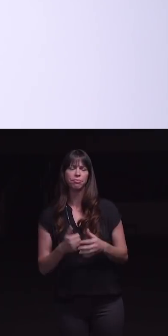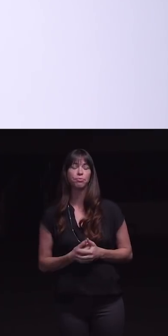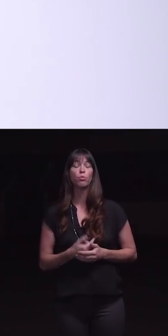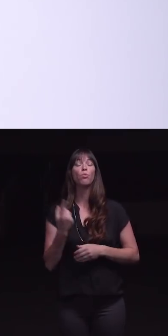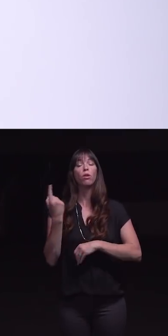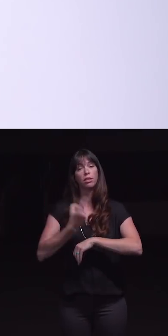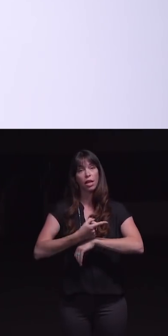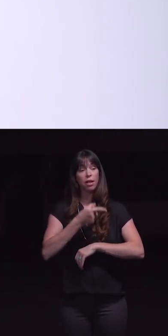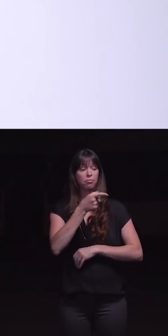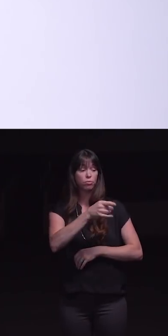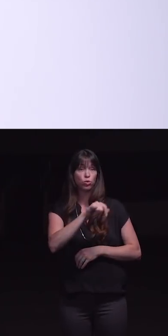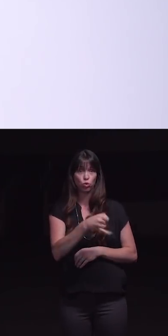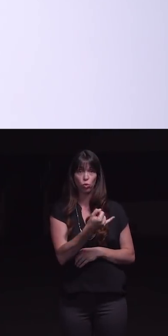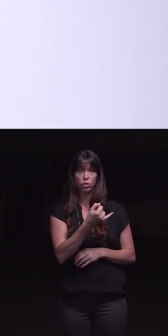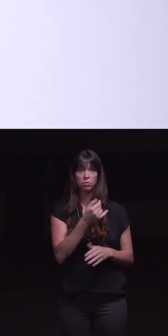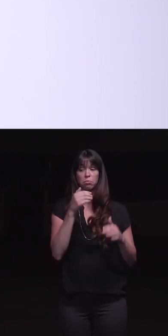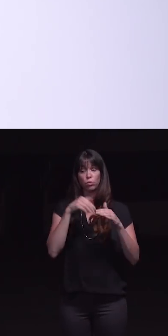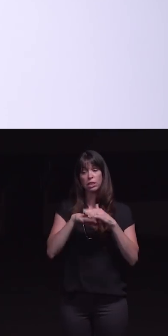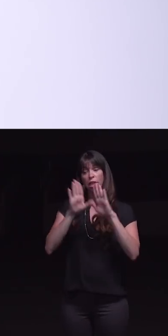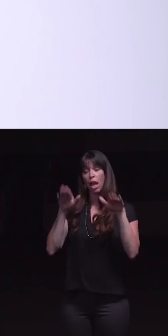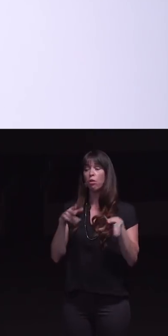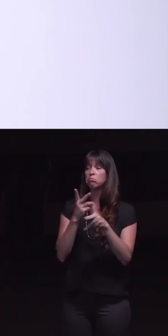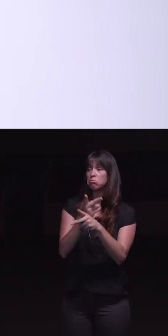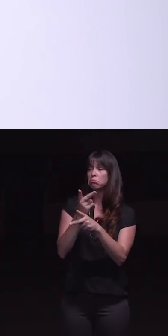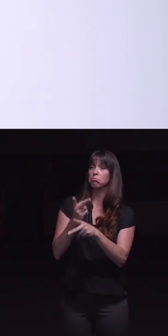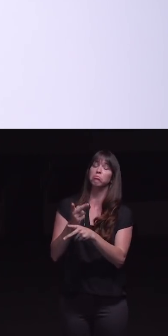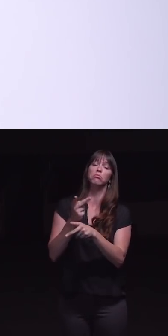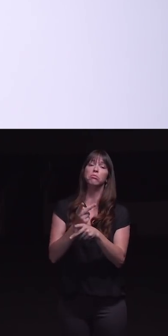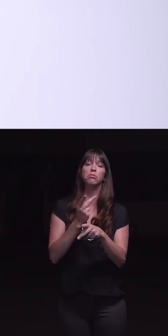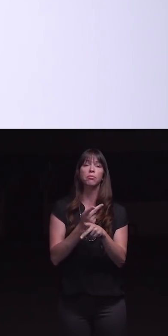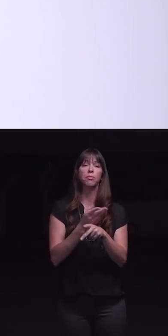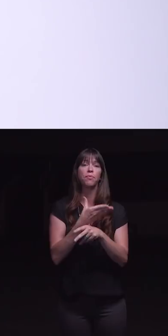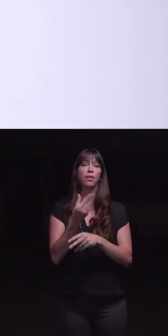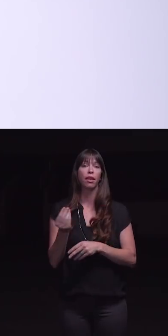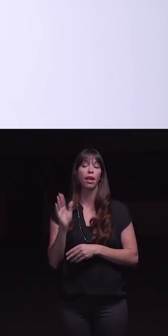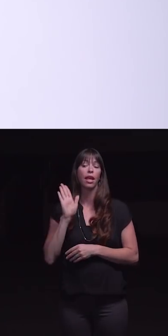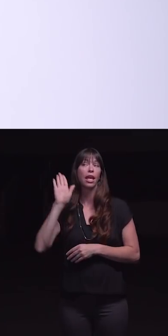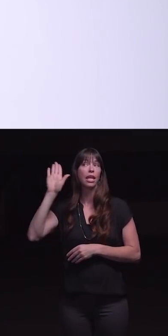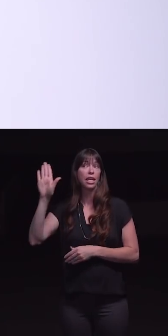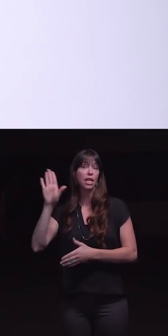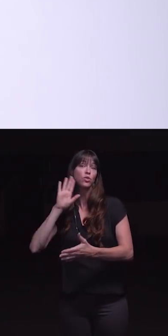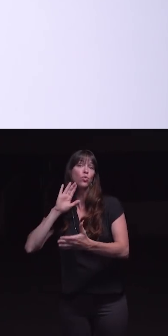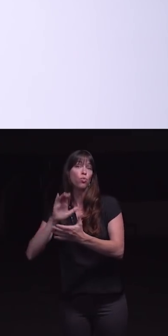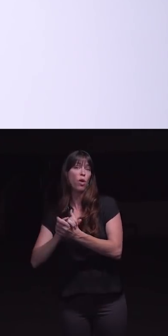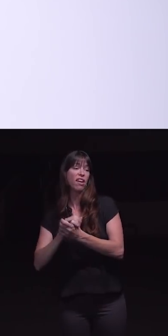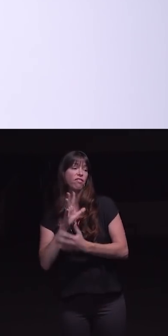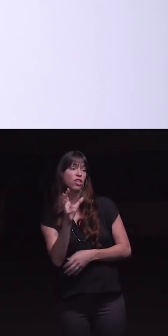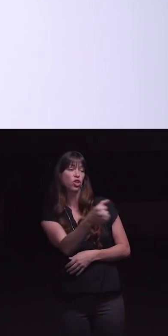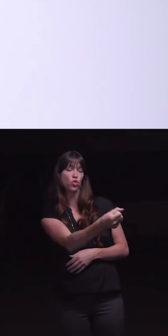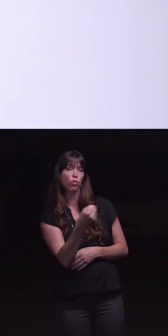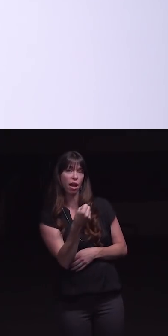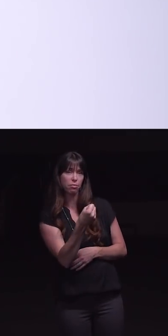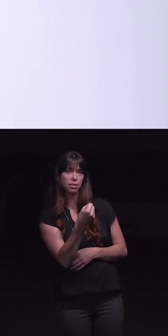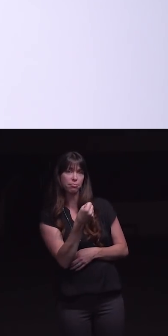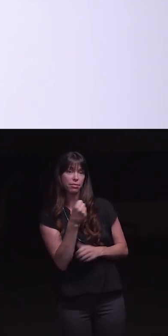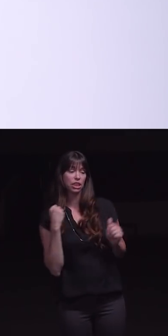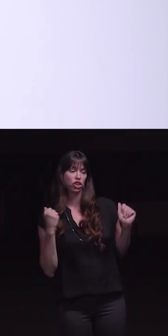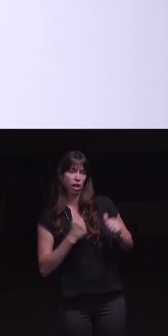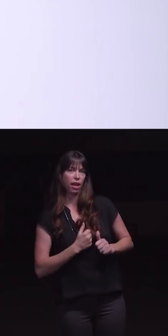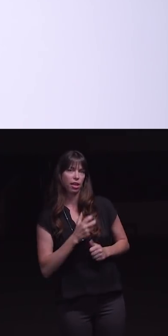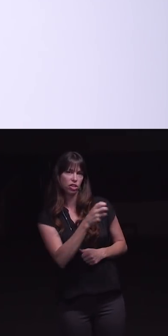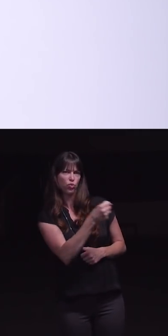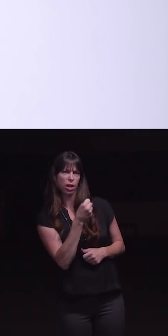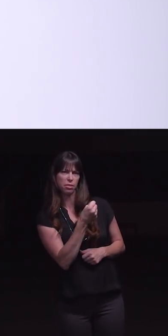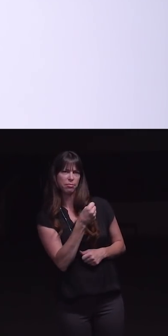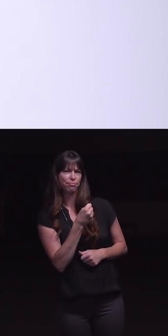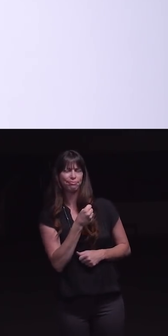day, Joseph was in the house taking care of business, and Potiphar's wife grabbed a hold of his